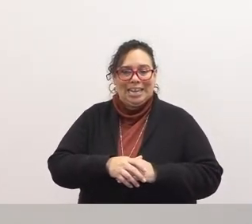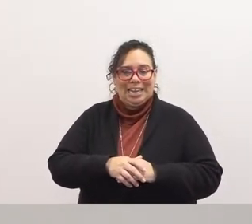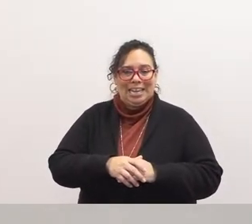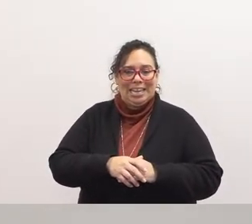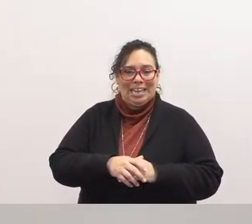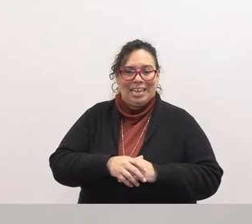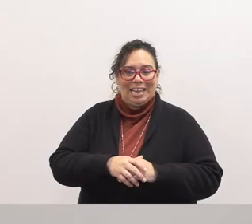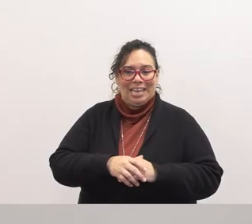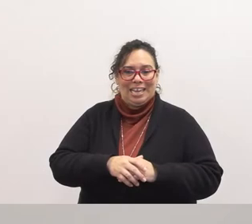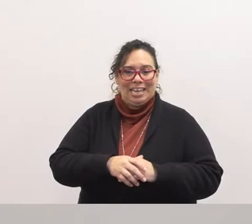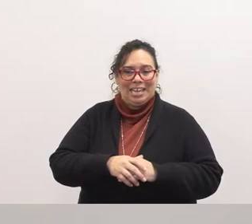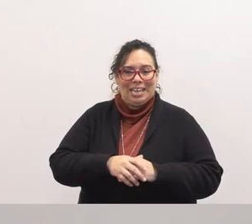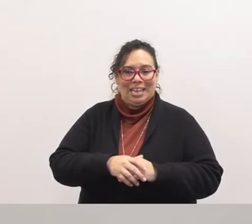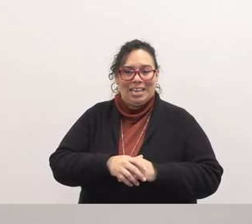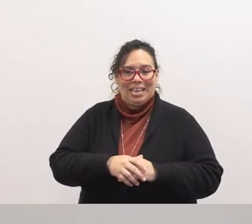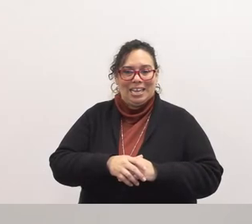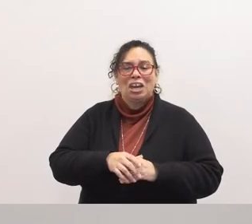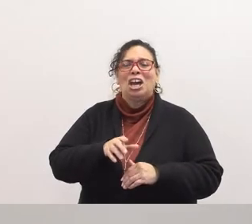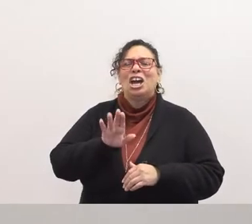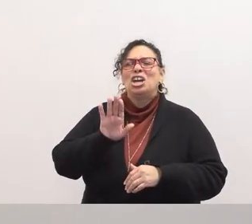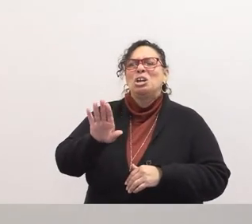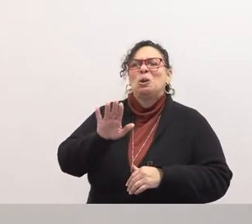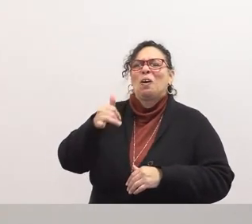Hey, Mac, your phone's, you just called me.